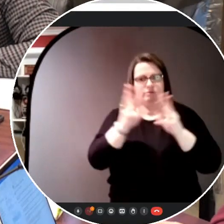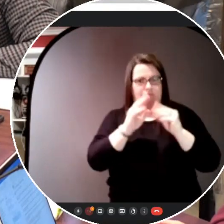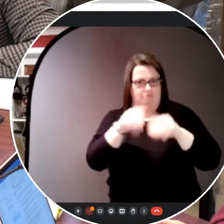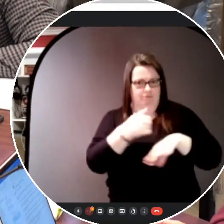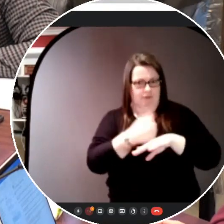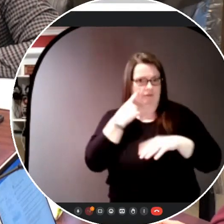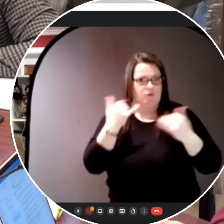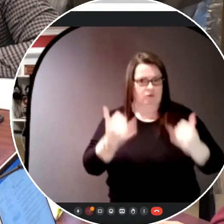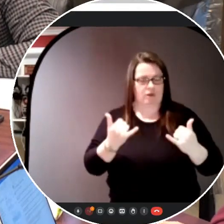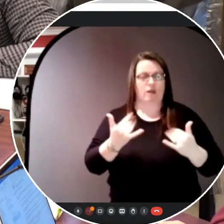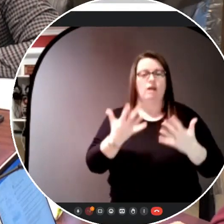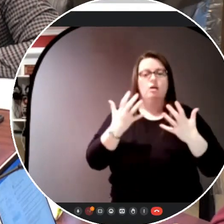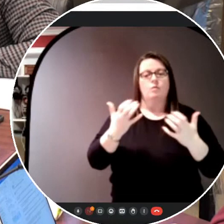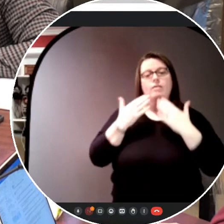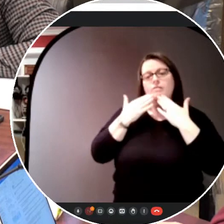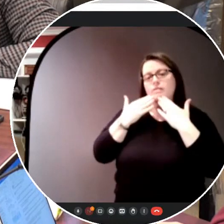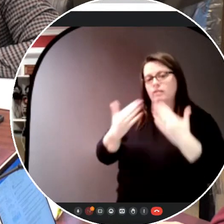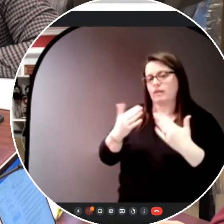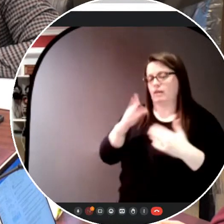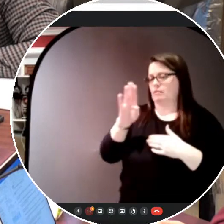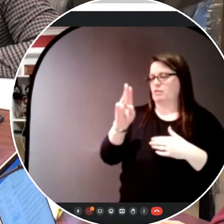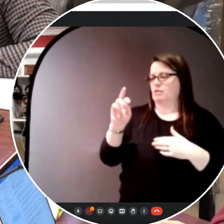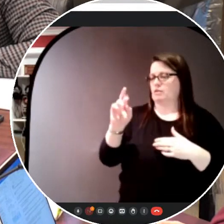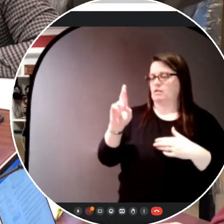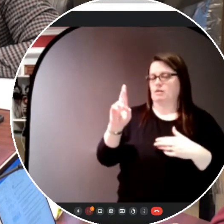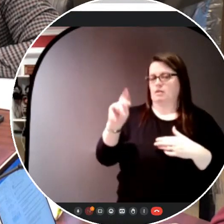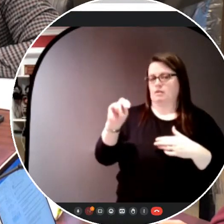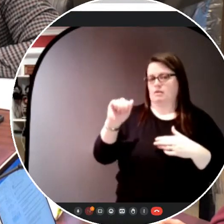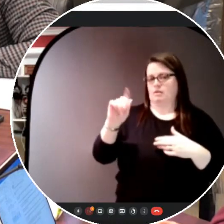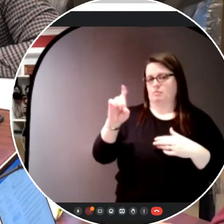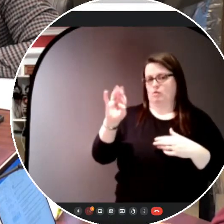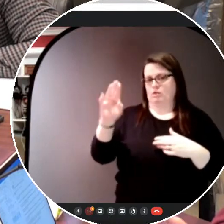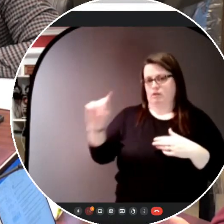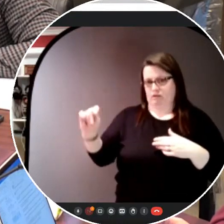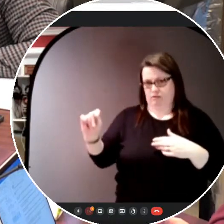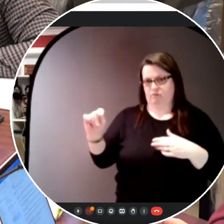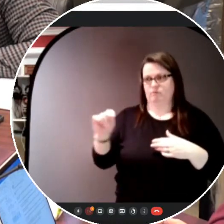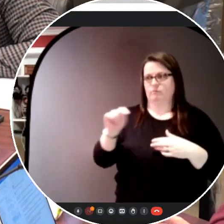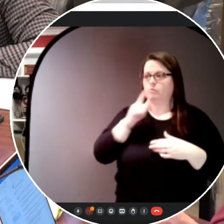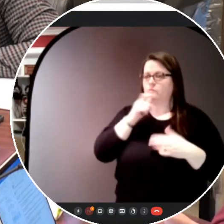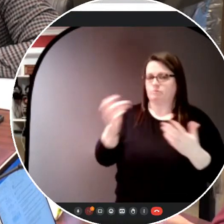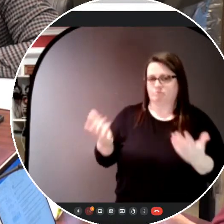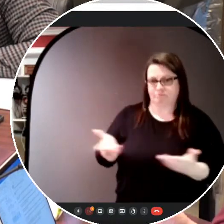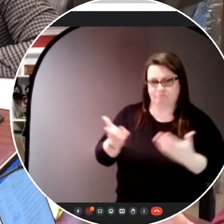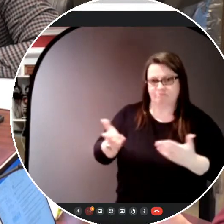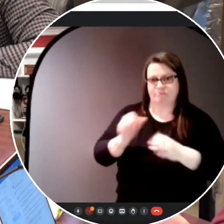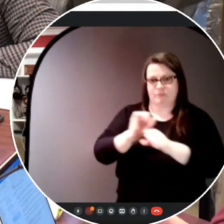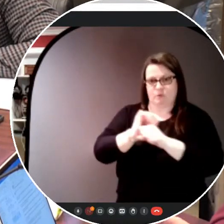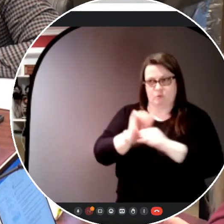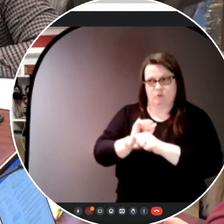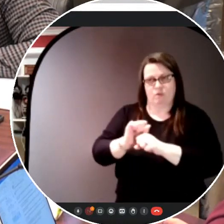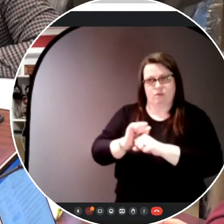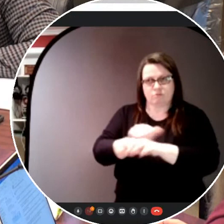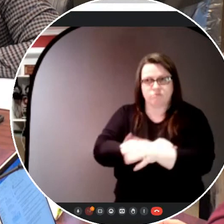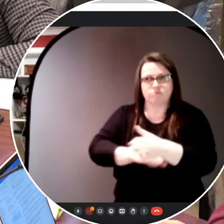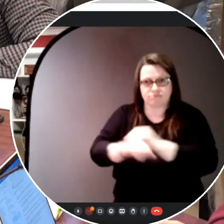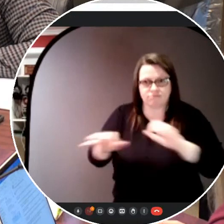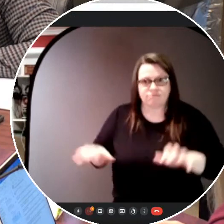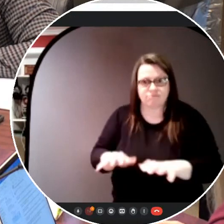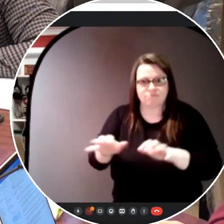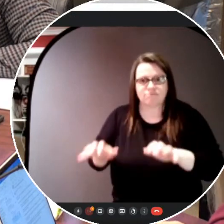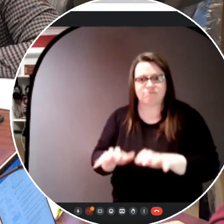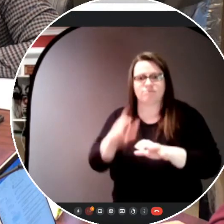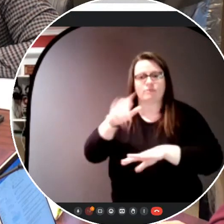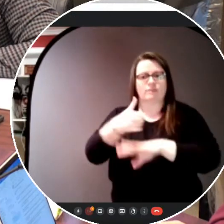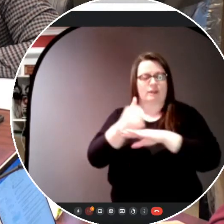thank Bernadette Colgendron, our solicitor here, who has done a lot of work behind the scenes to get this meeting ready,